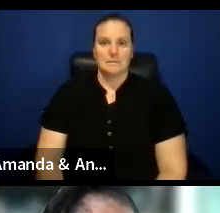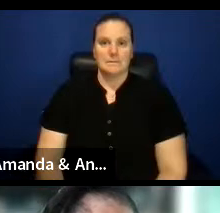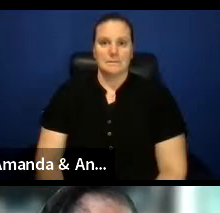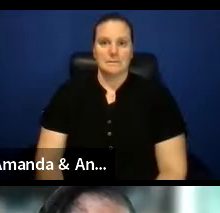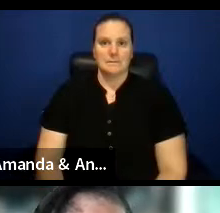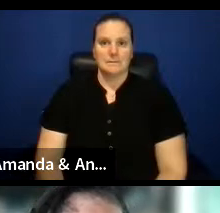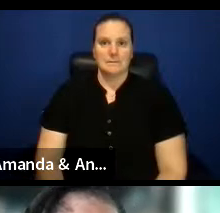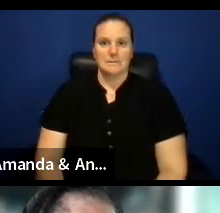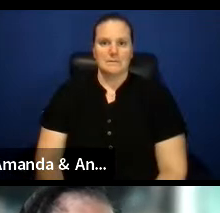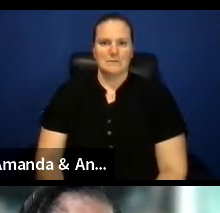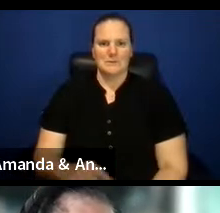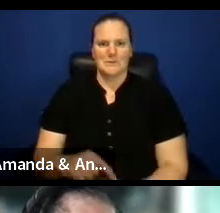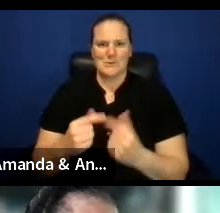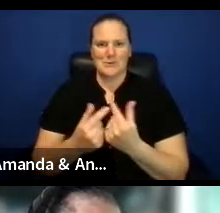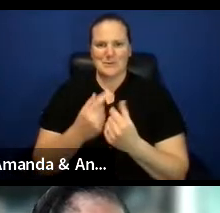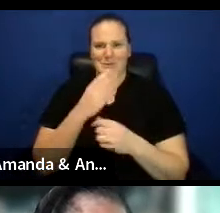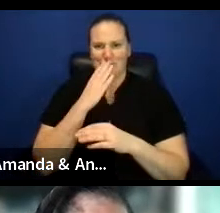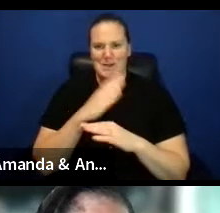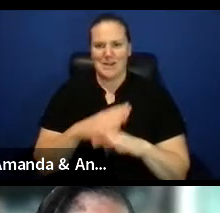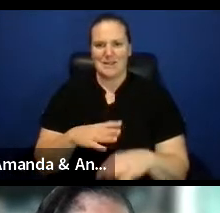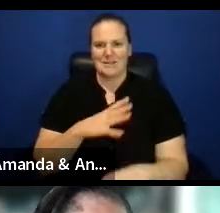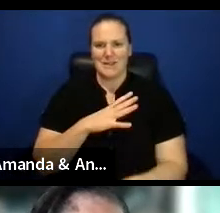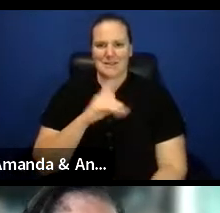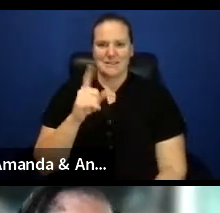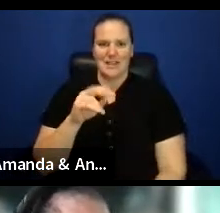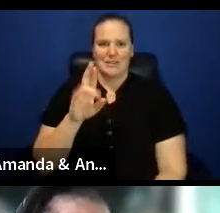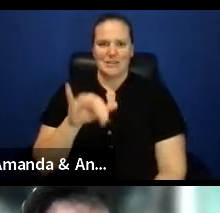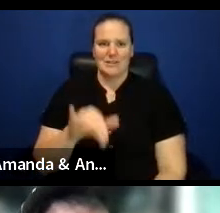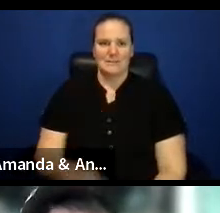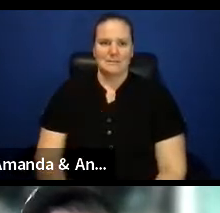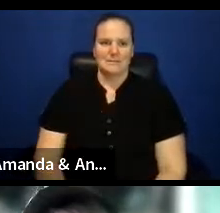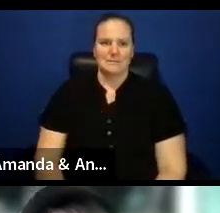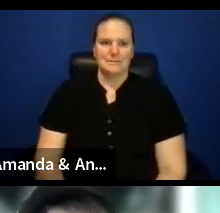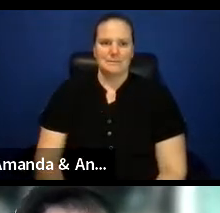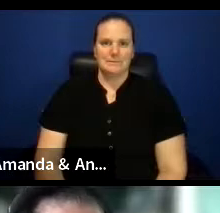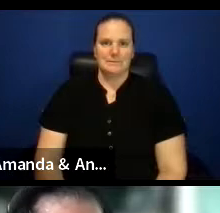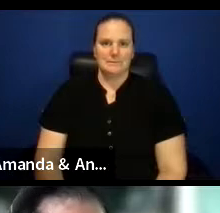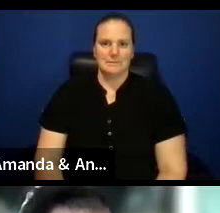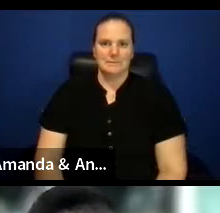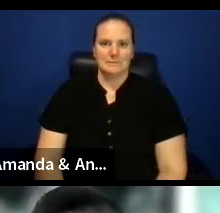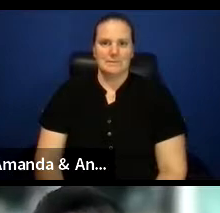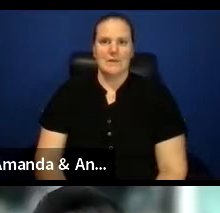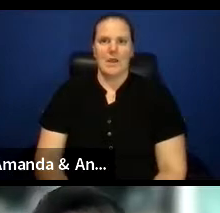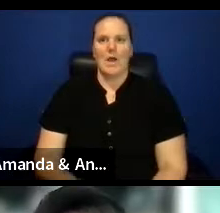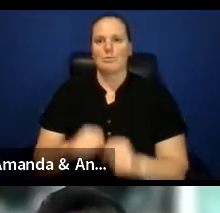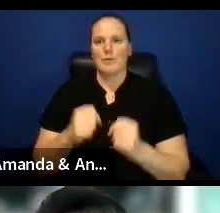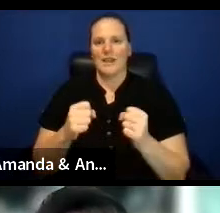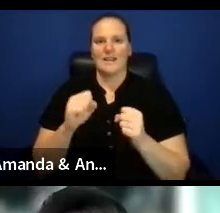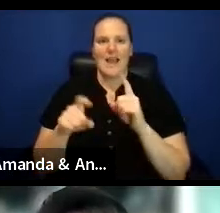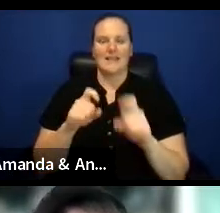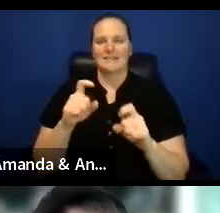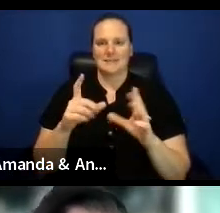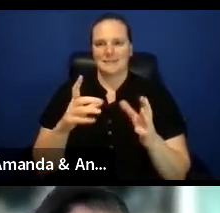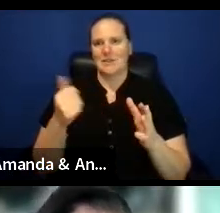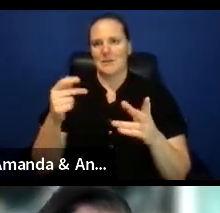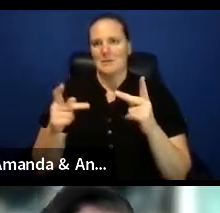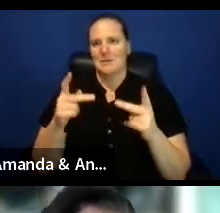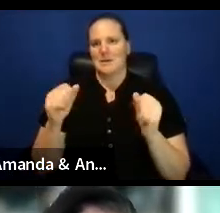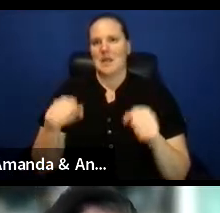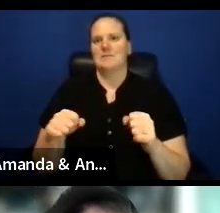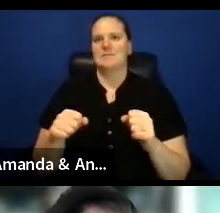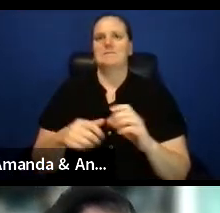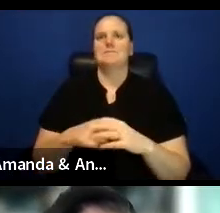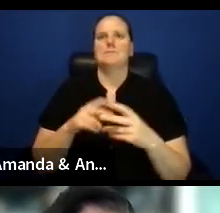You're a quiet group tonight. Zachary. I'll break the seal. Maybe the other people will have some questions. I had